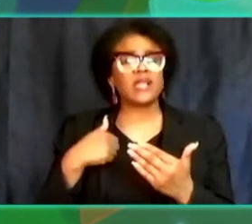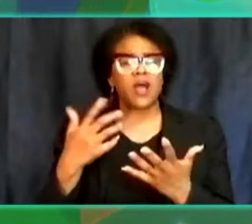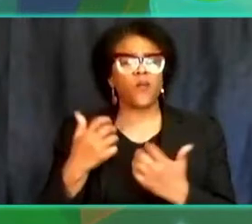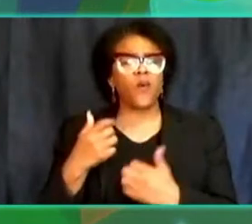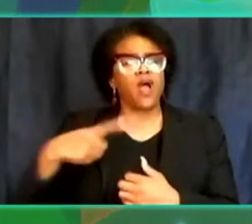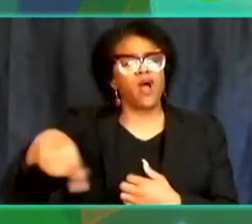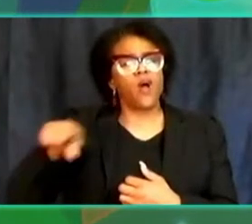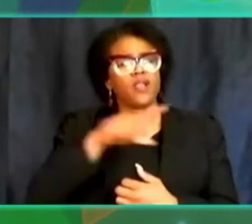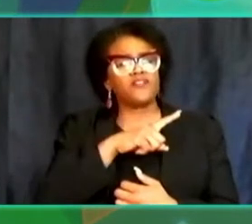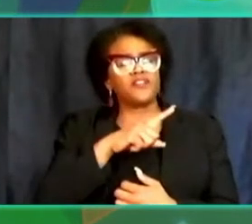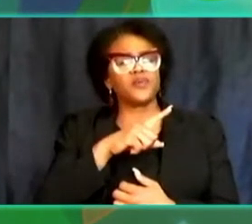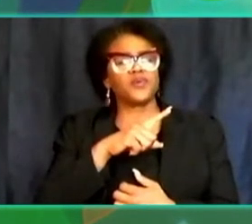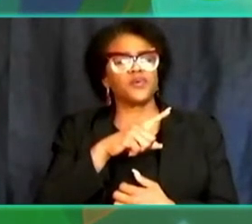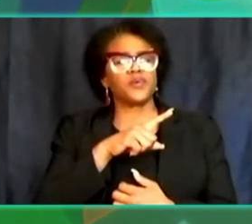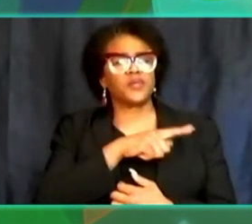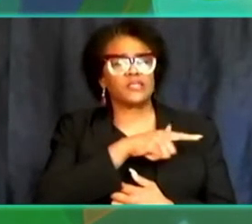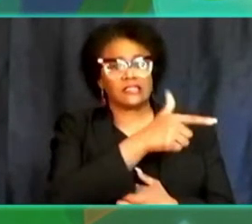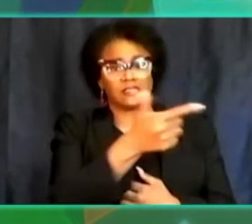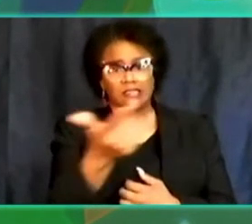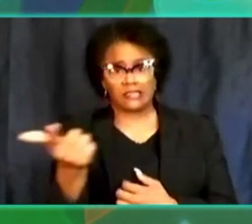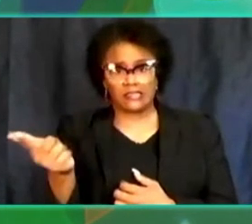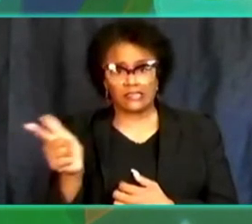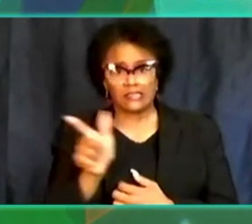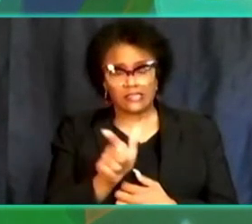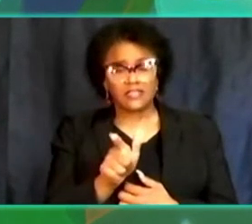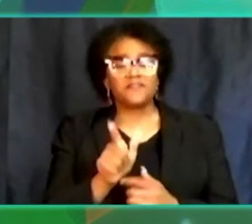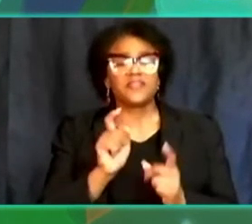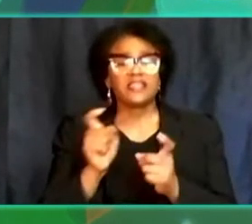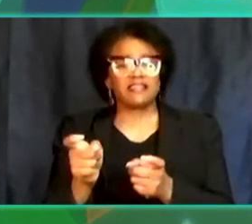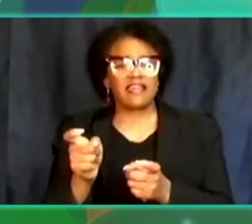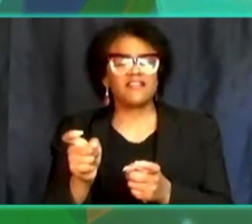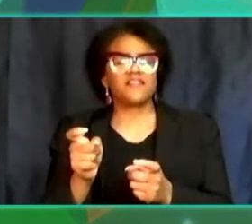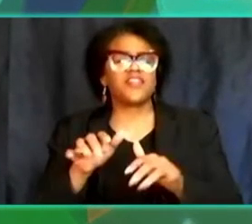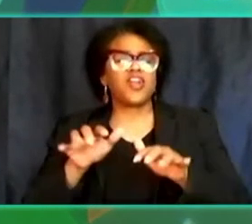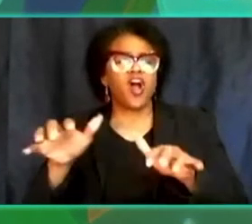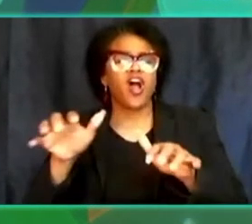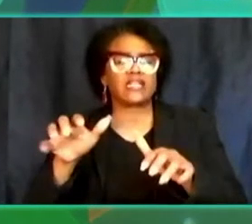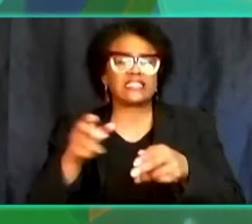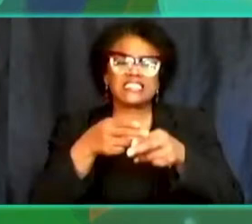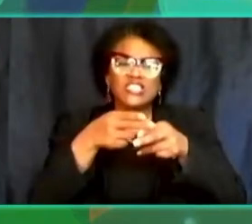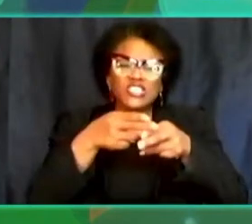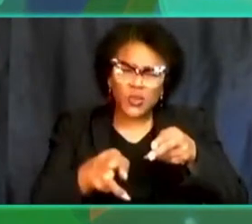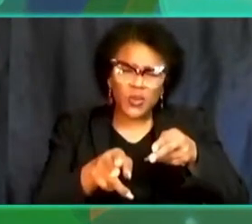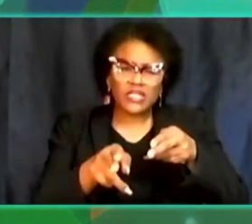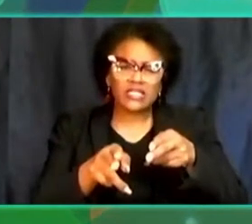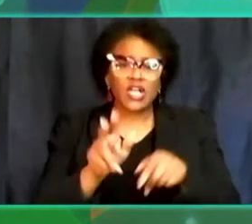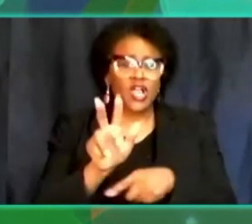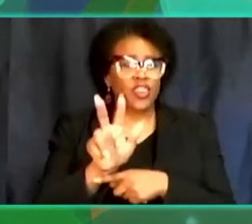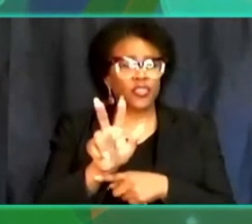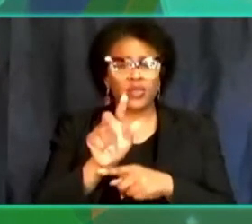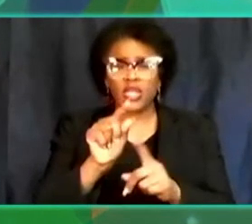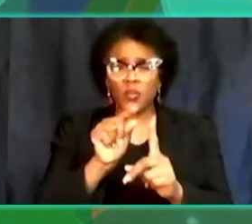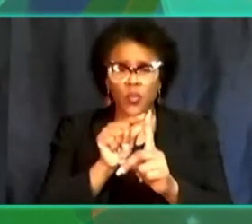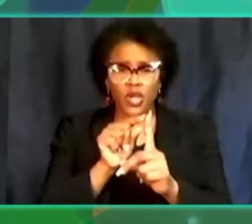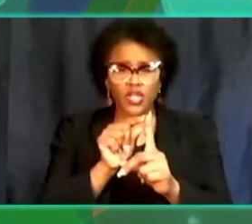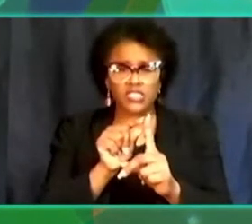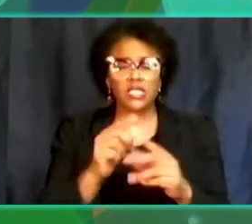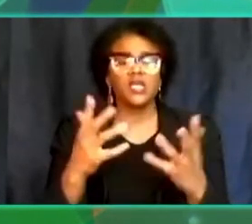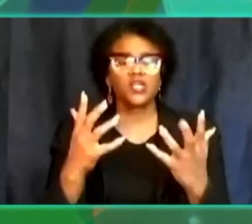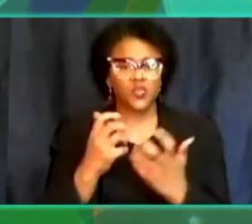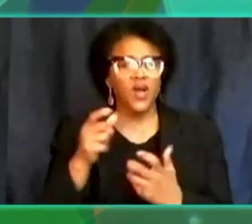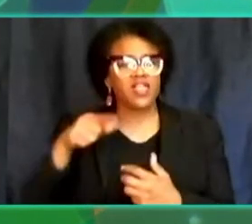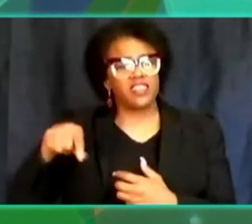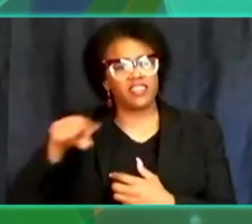to give the audience a very short, you know, three words that you want to give of